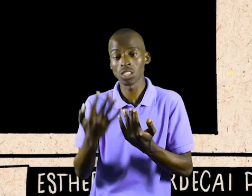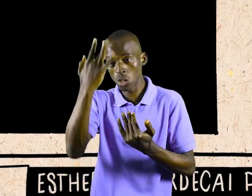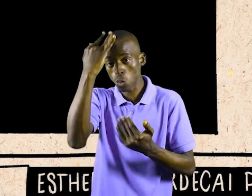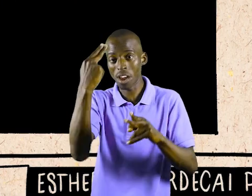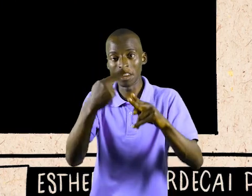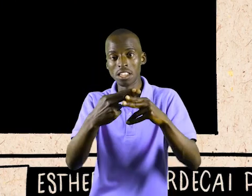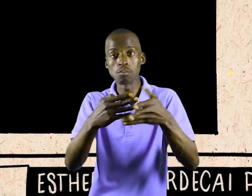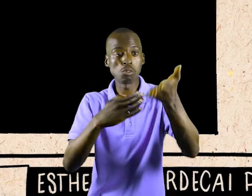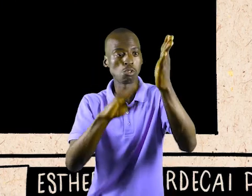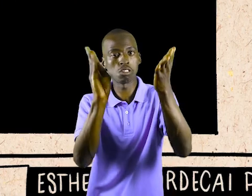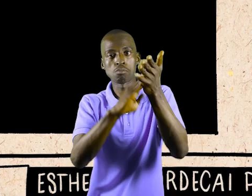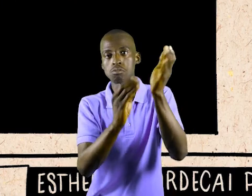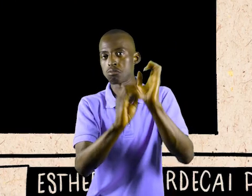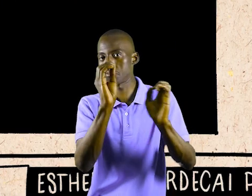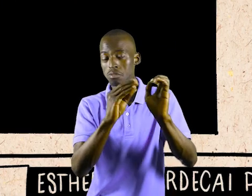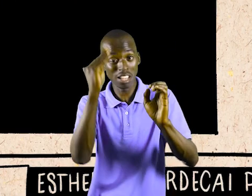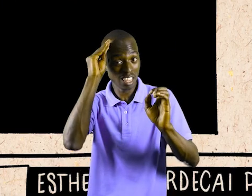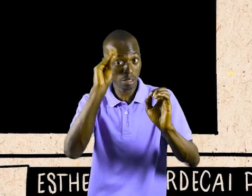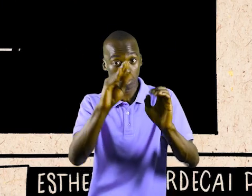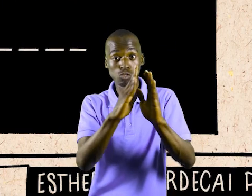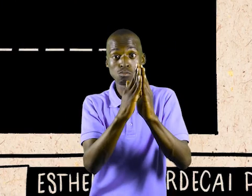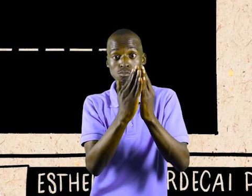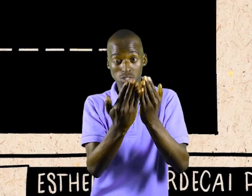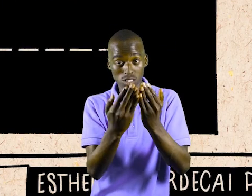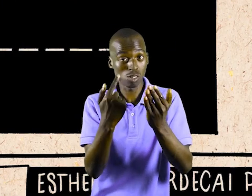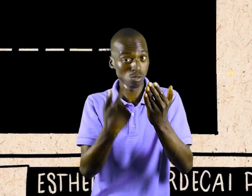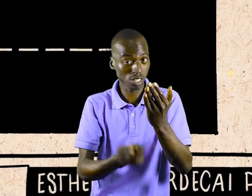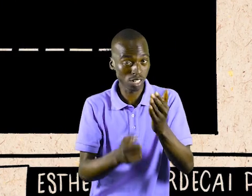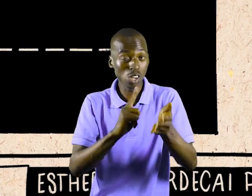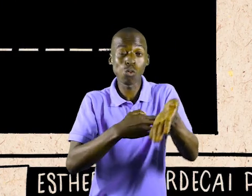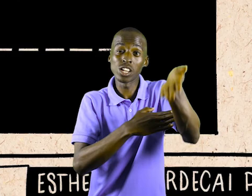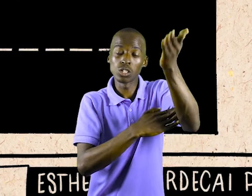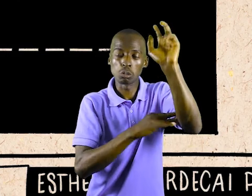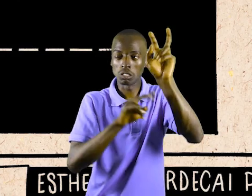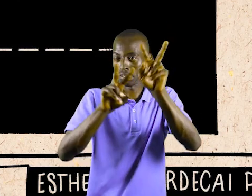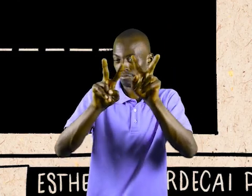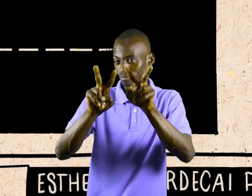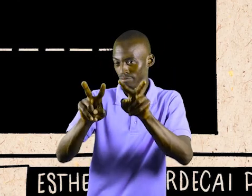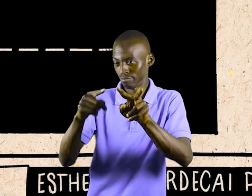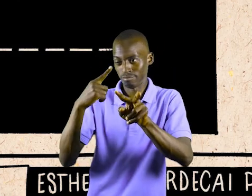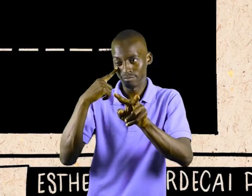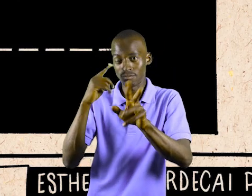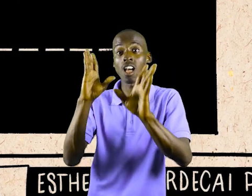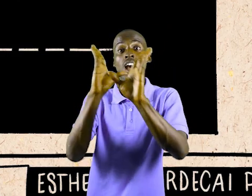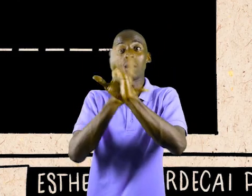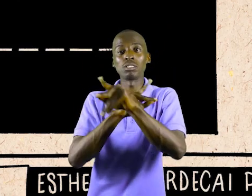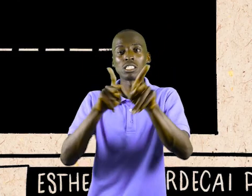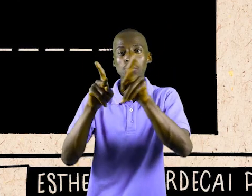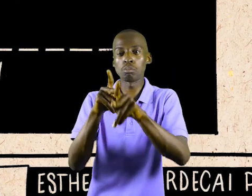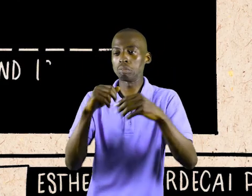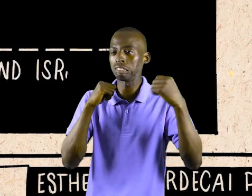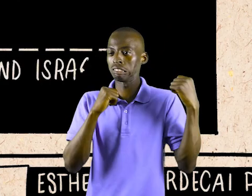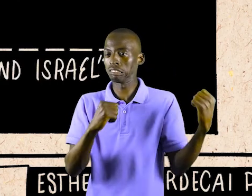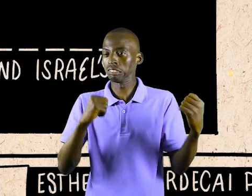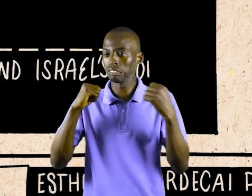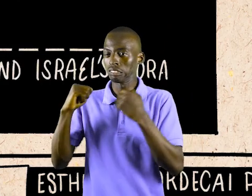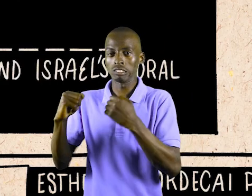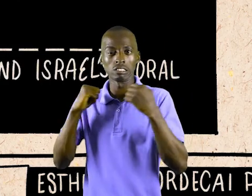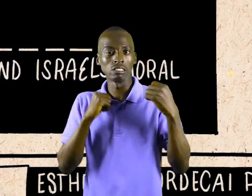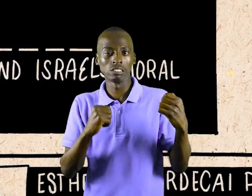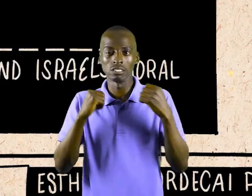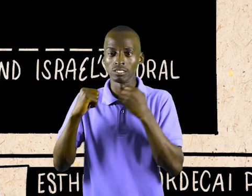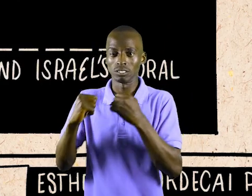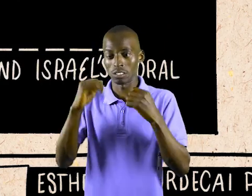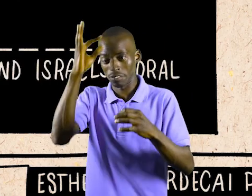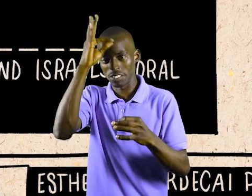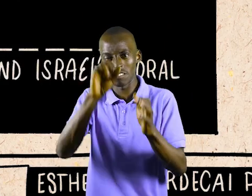not mentioned. The message of this book seems to be that when God seems absent, when his people are in exile, when they're unfaithful to